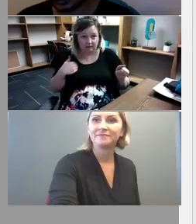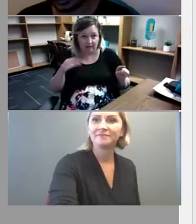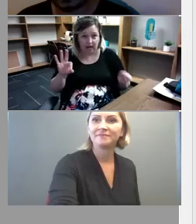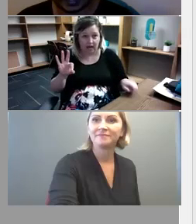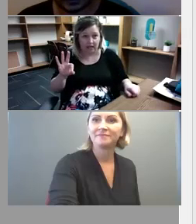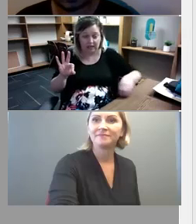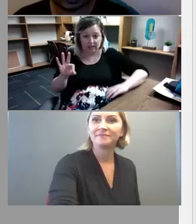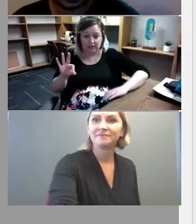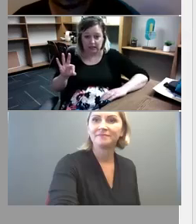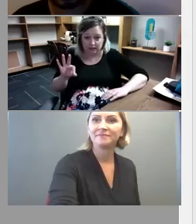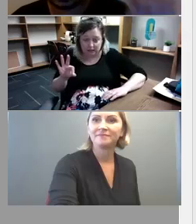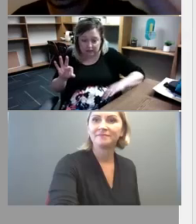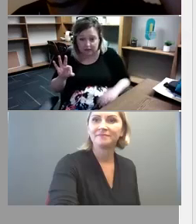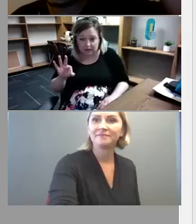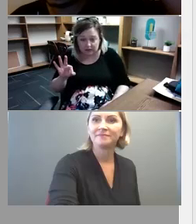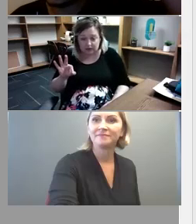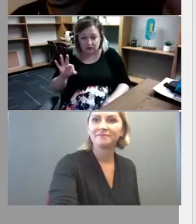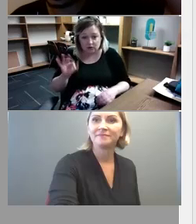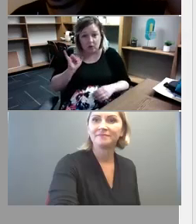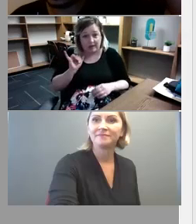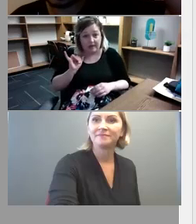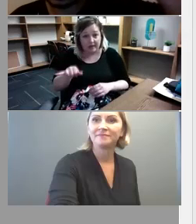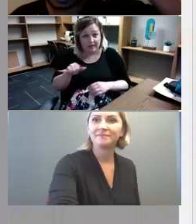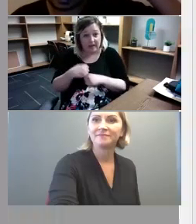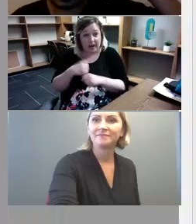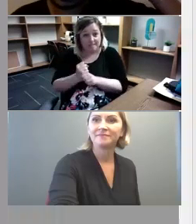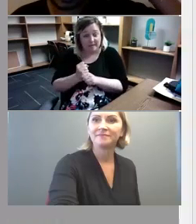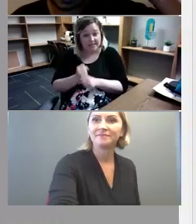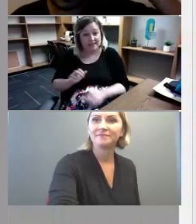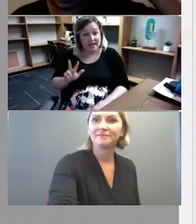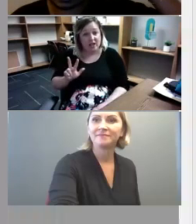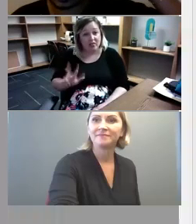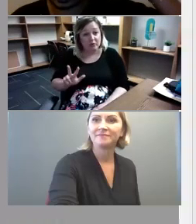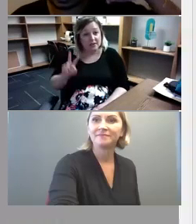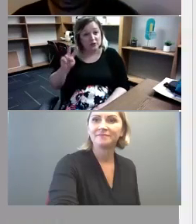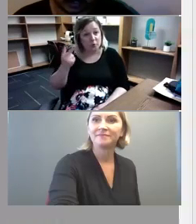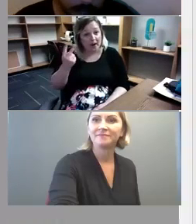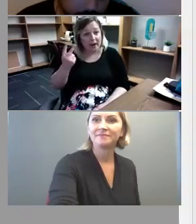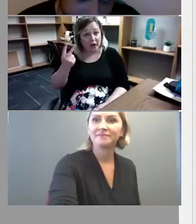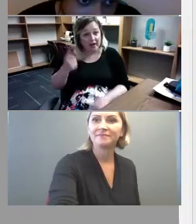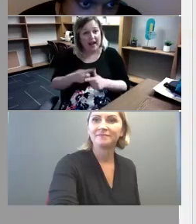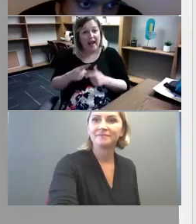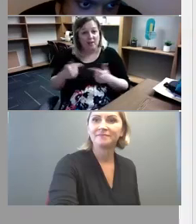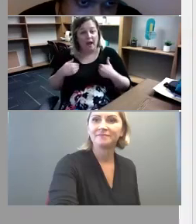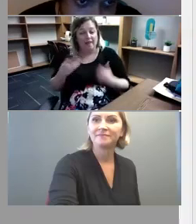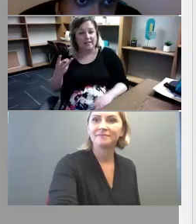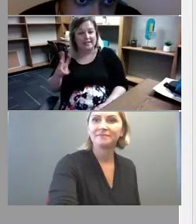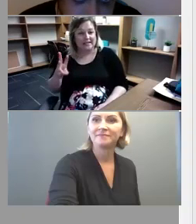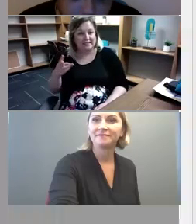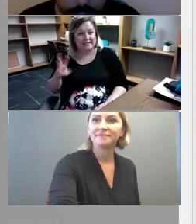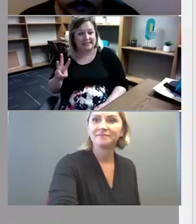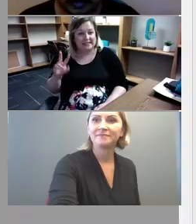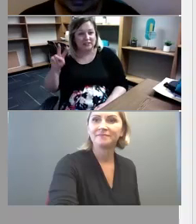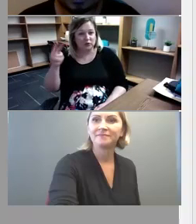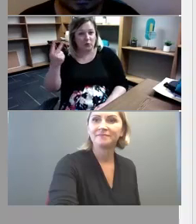We have a total of 9 of these, so that makes us 3 squared, and then we have 16 squared. Okay.